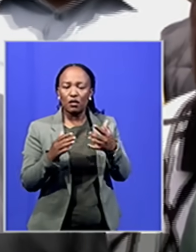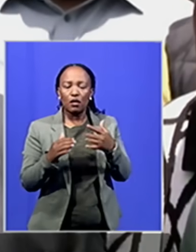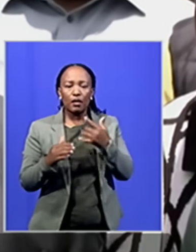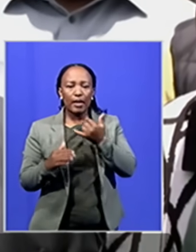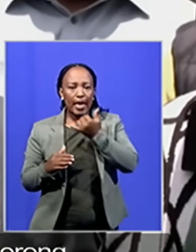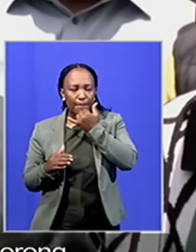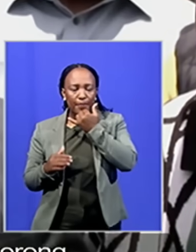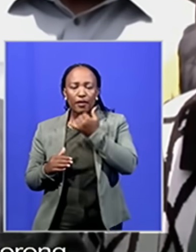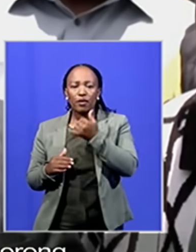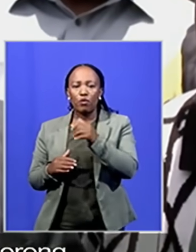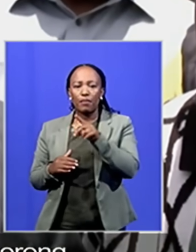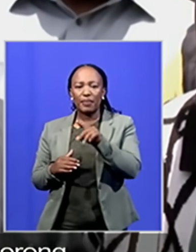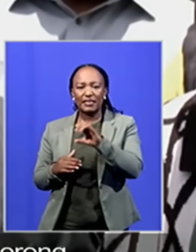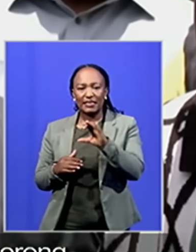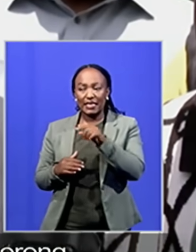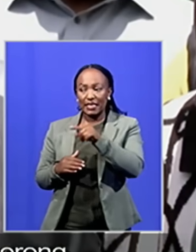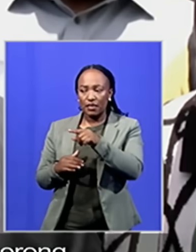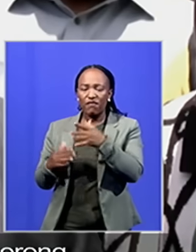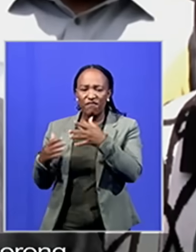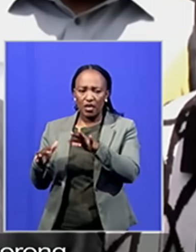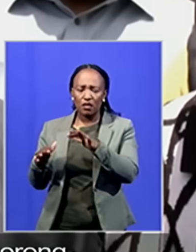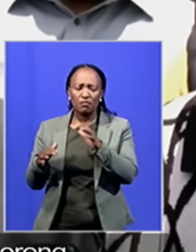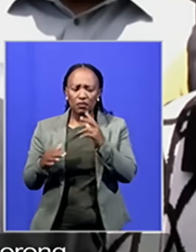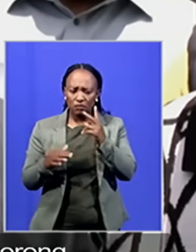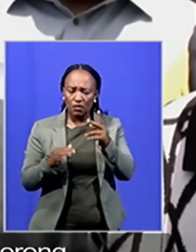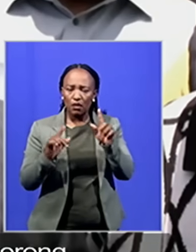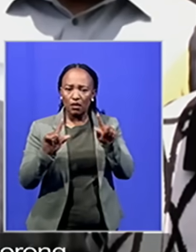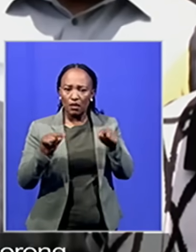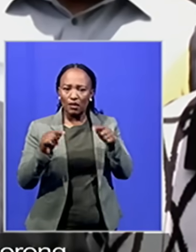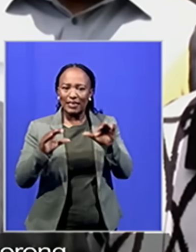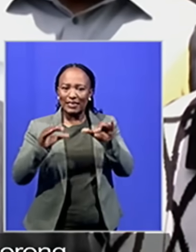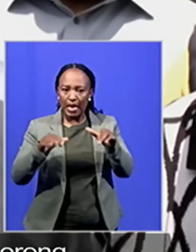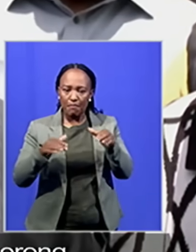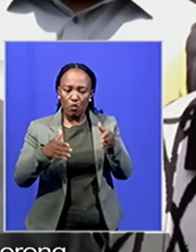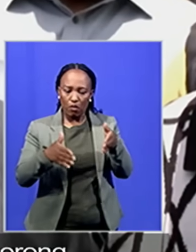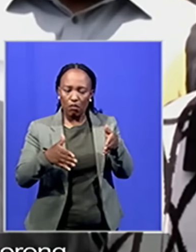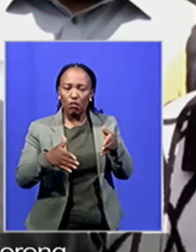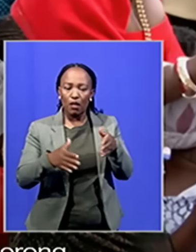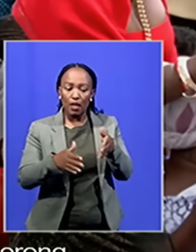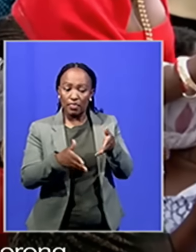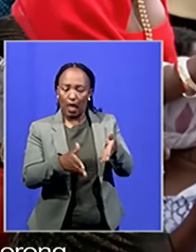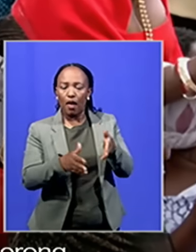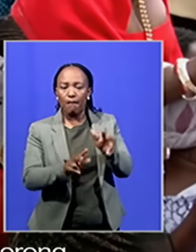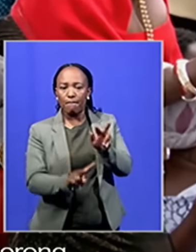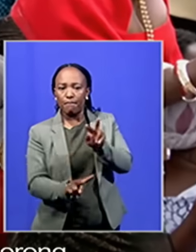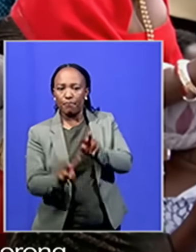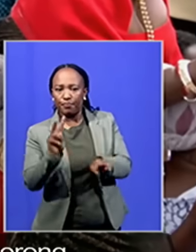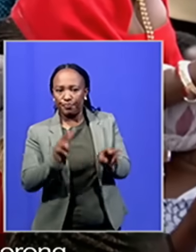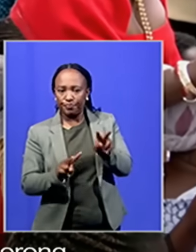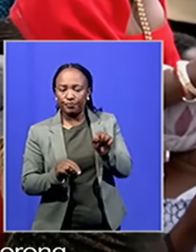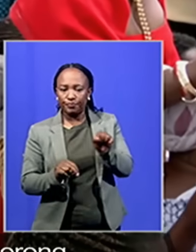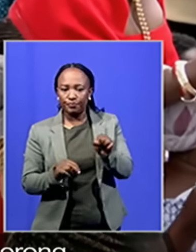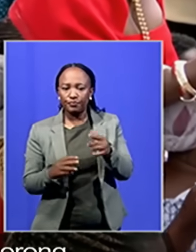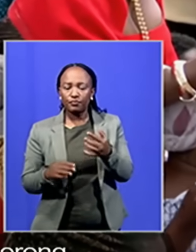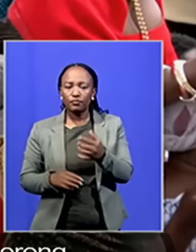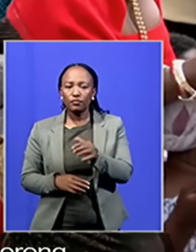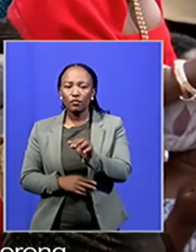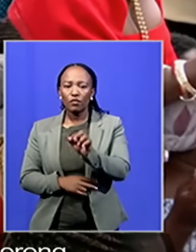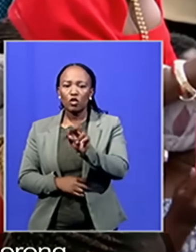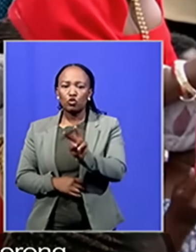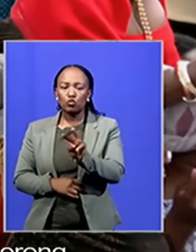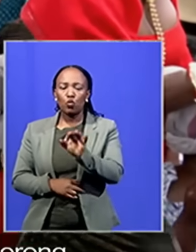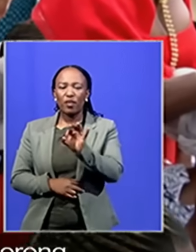that. I've seen the team, we've seen them, we've been on site, so the team will be stationed there. We'll have 2 or so nyalas